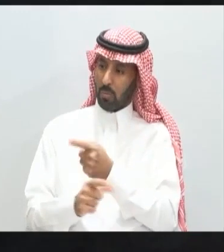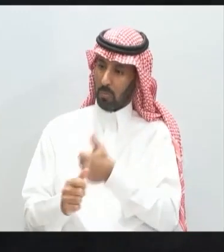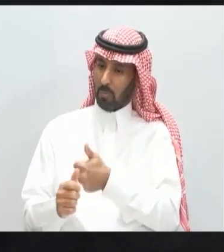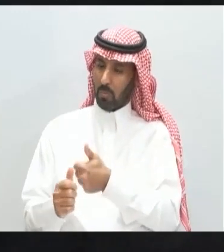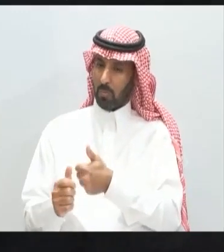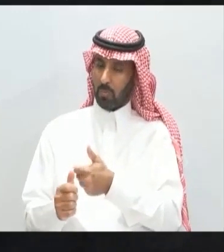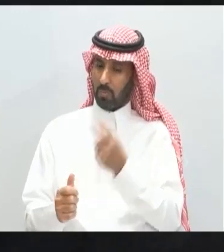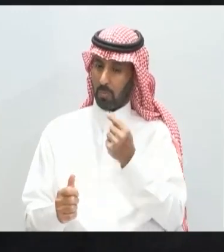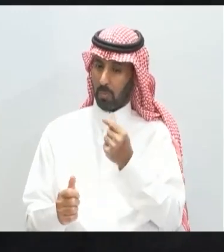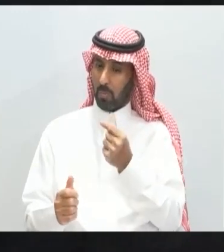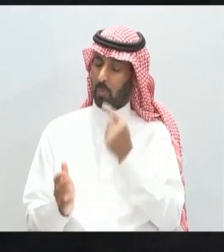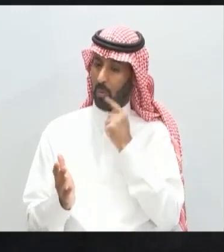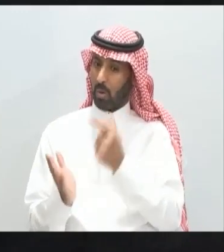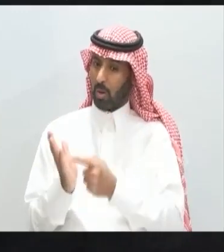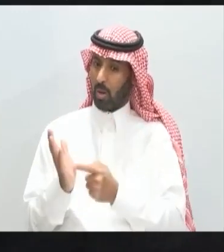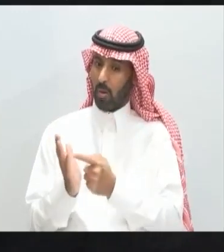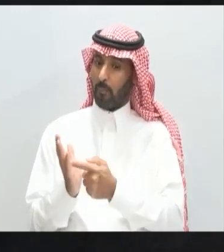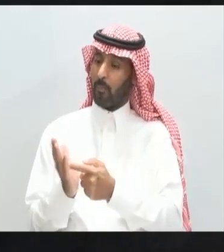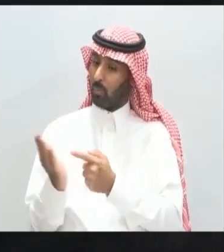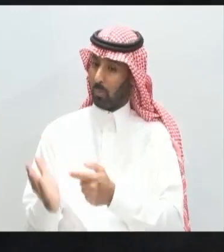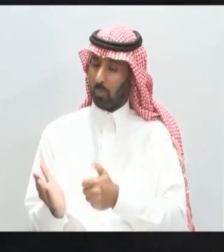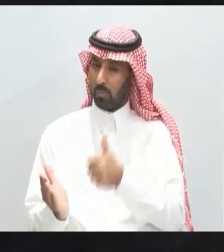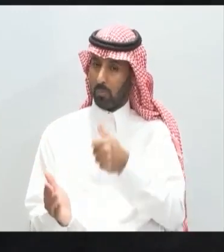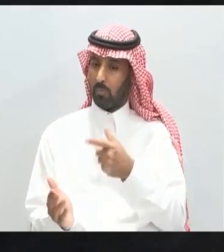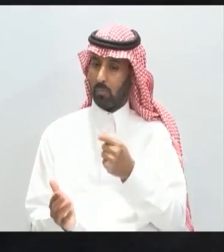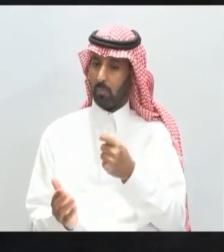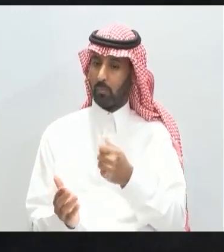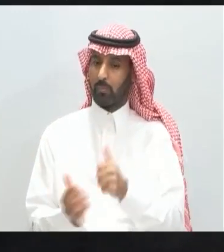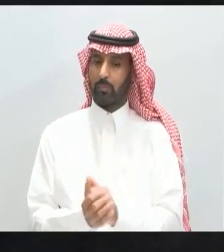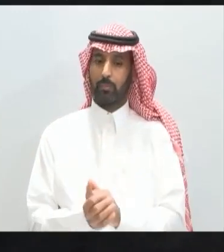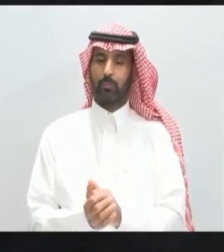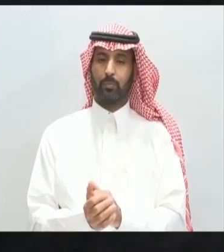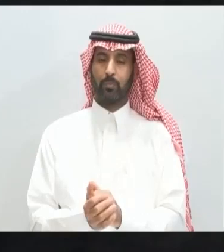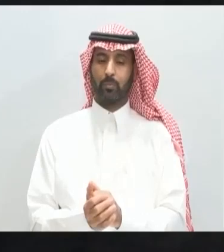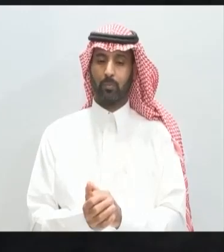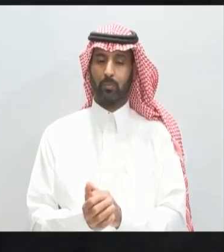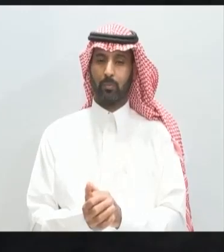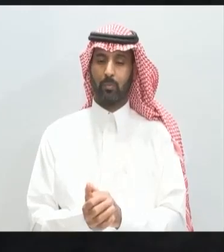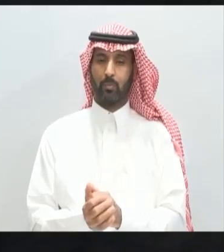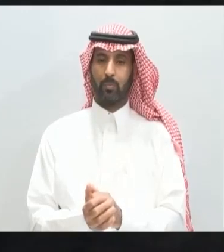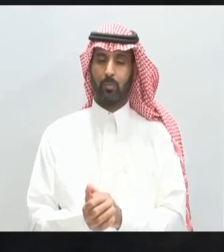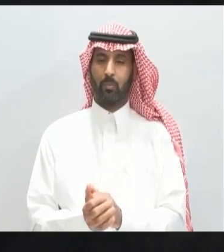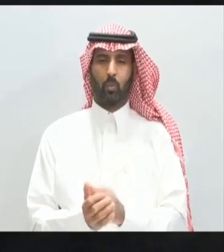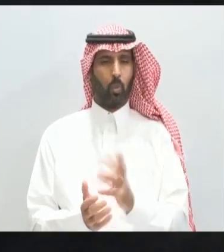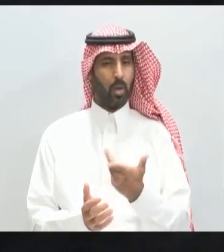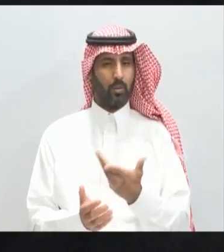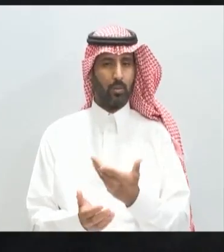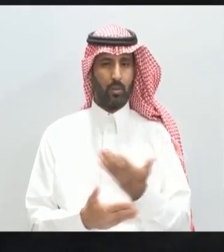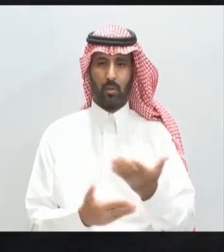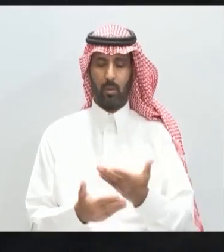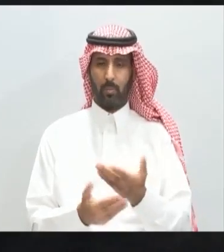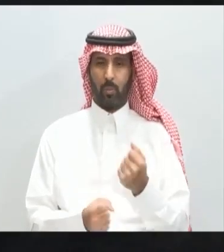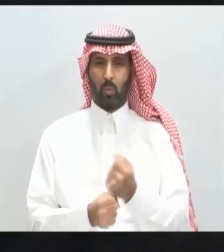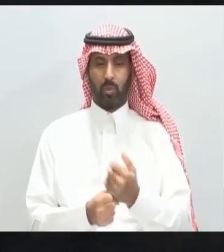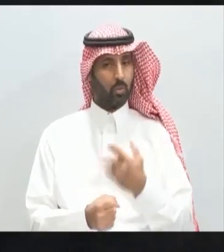the grades to the students, the papers? What happened when you saw your good grade? You